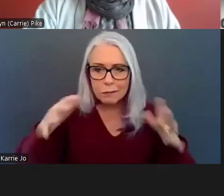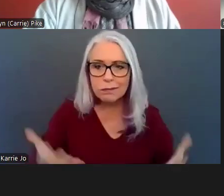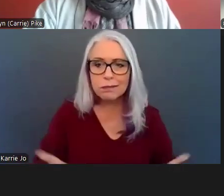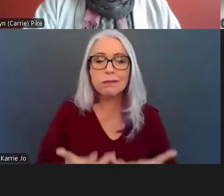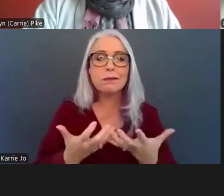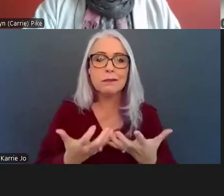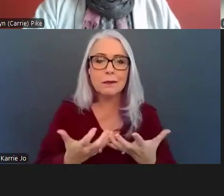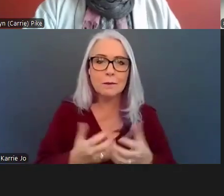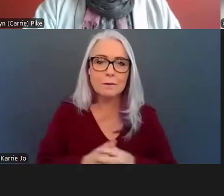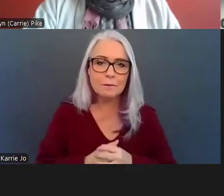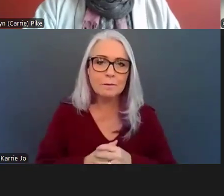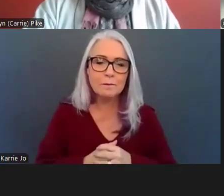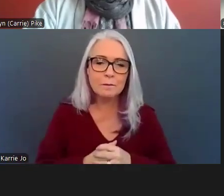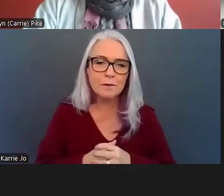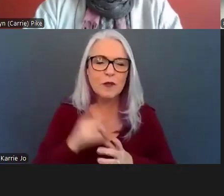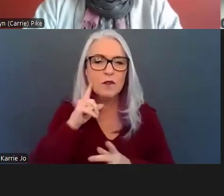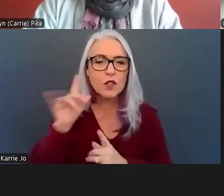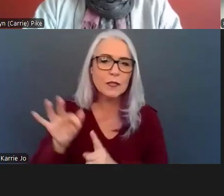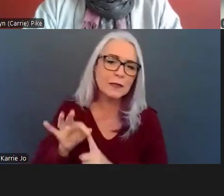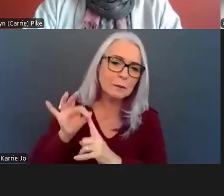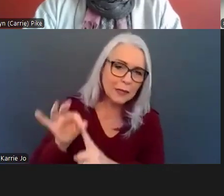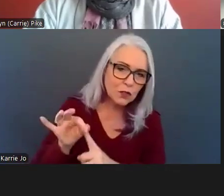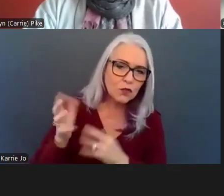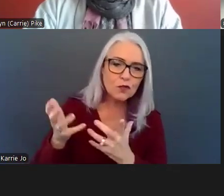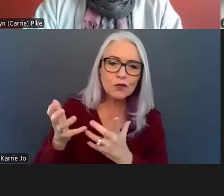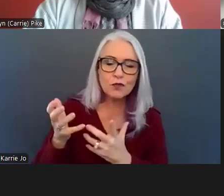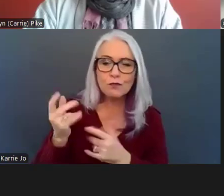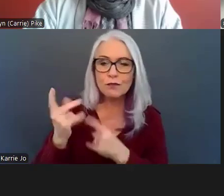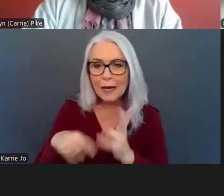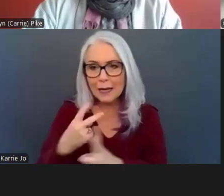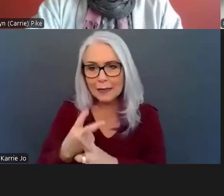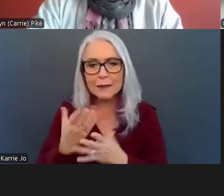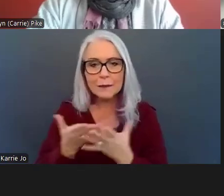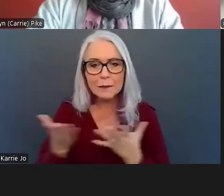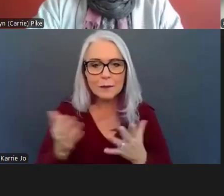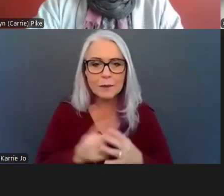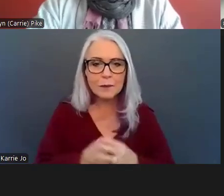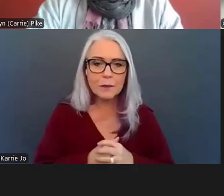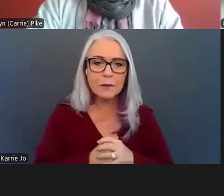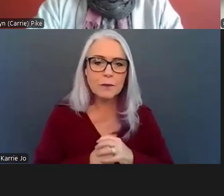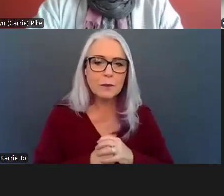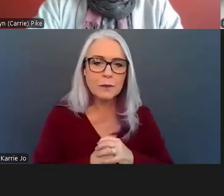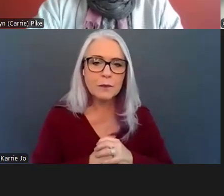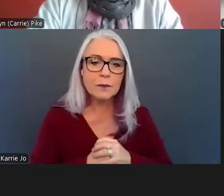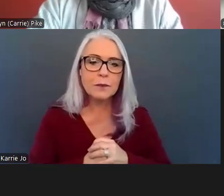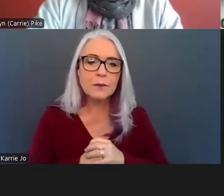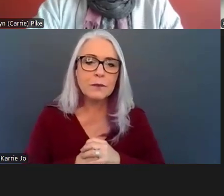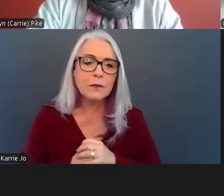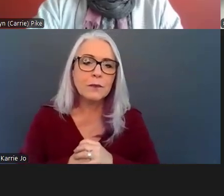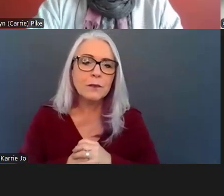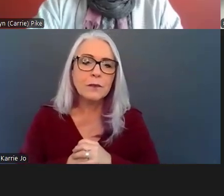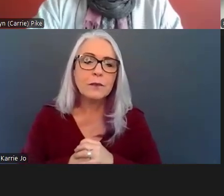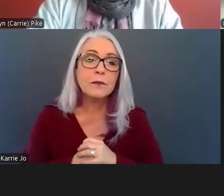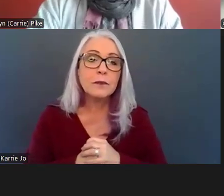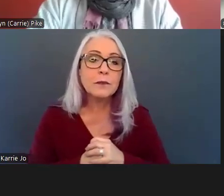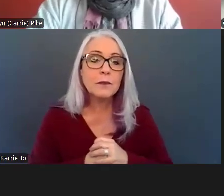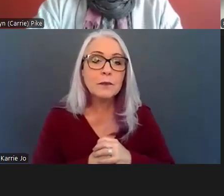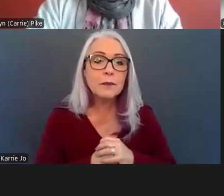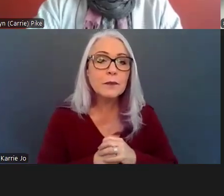novel species or new seed types. Tony, I was wondering, again, you may have something else you want to hit on,